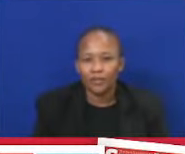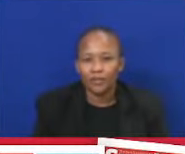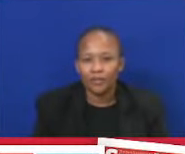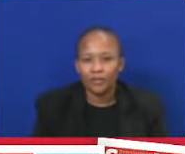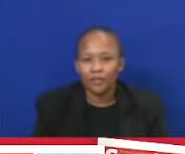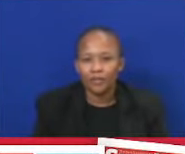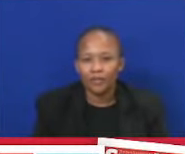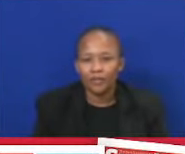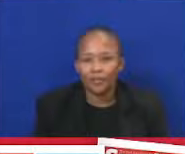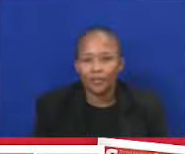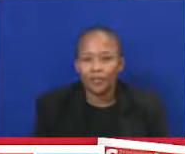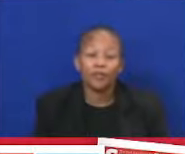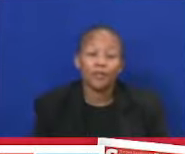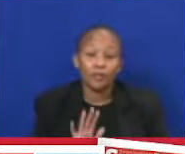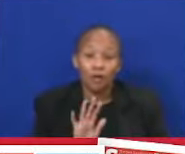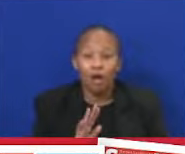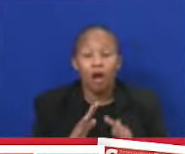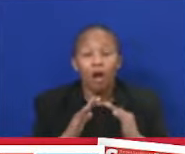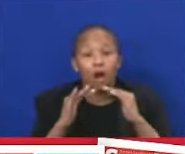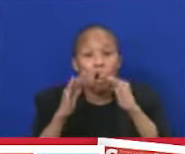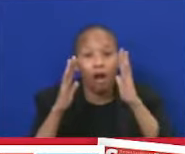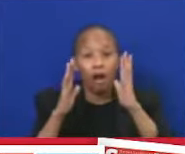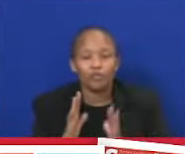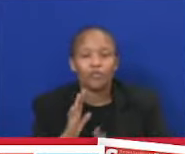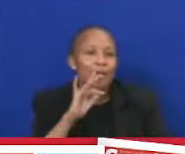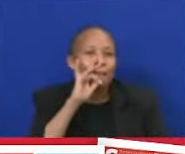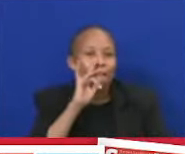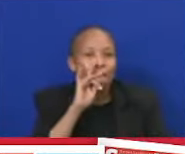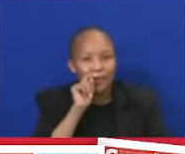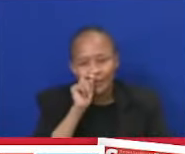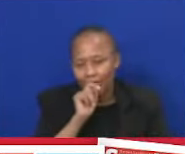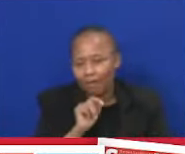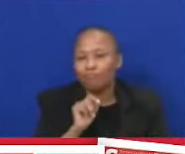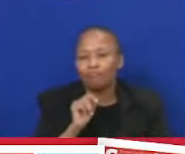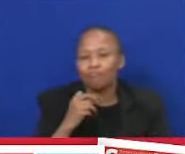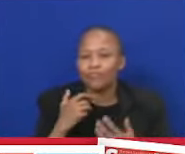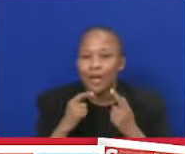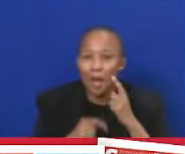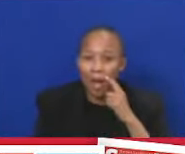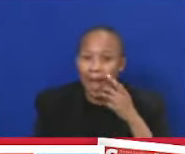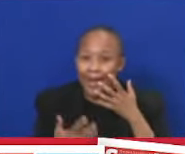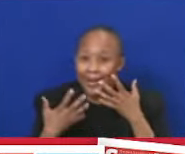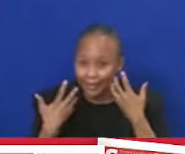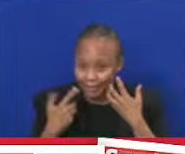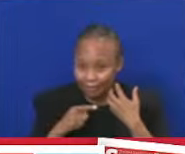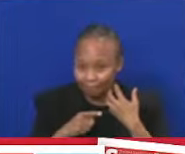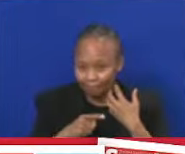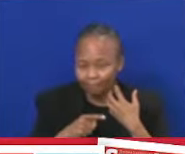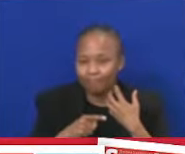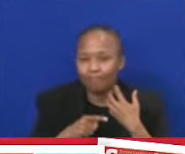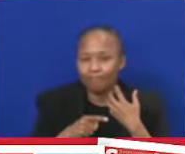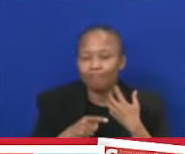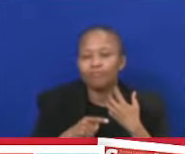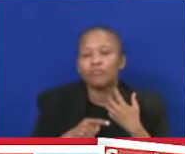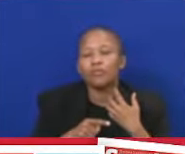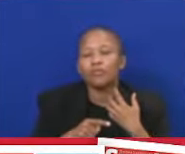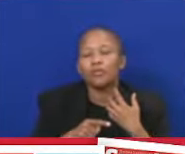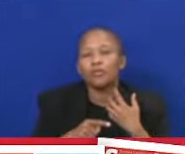Madlanga, it is like an understatement. I was supposed to be saying